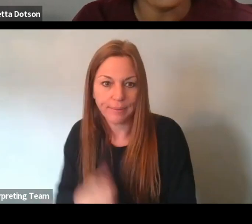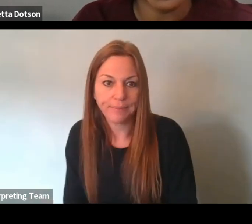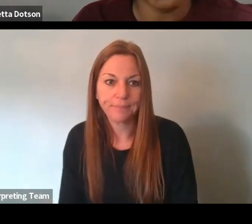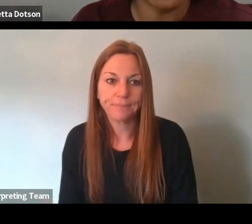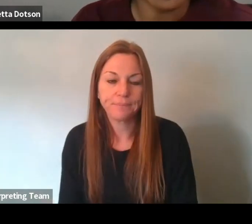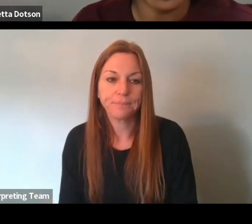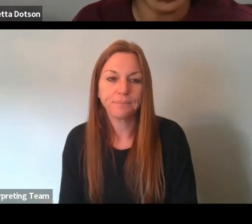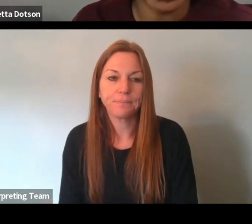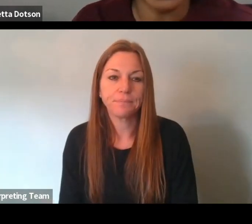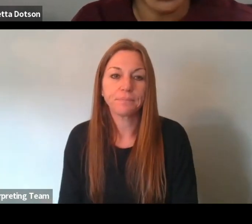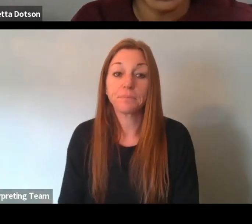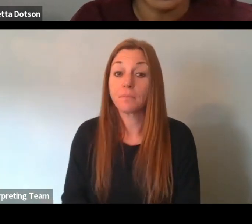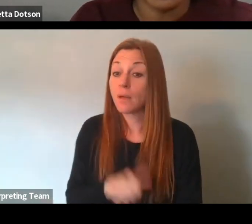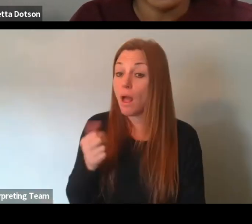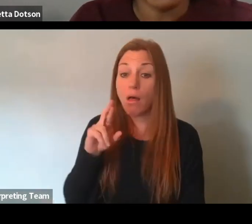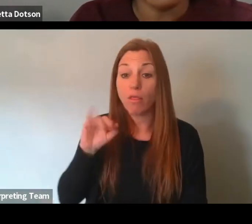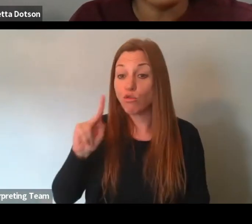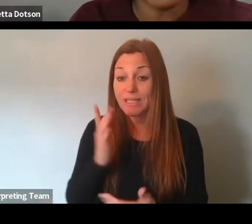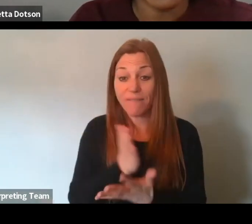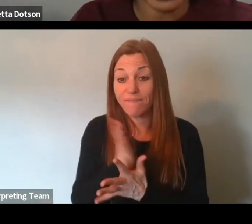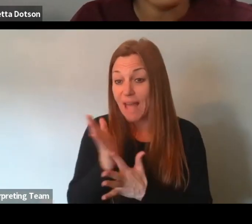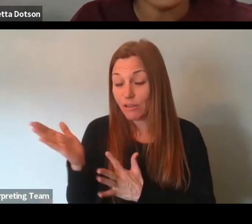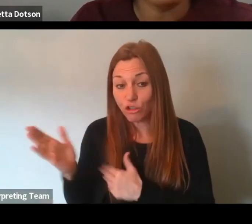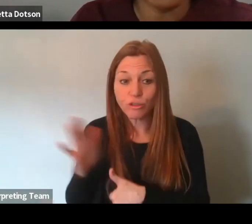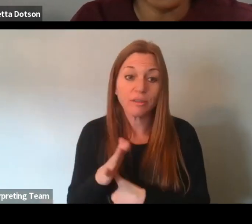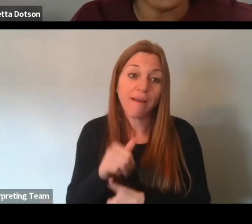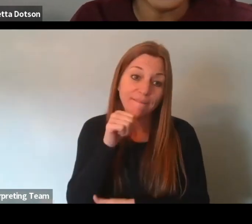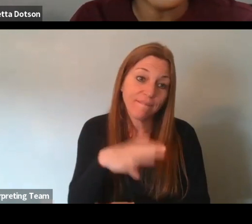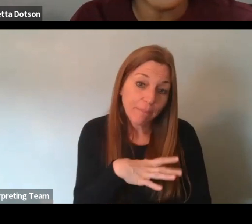having hypertension, or motor slowing,